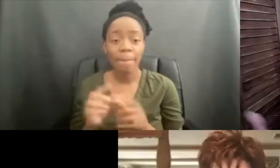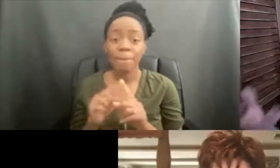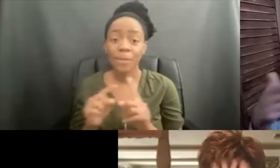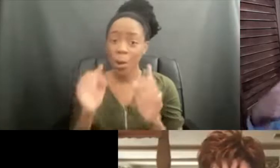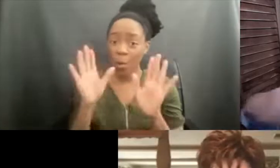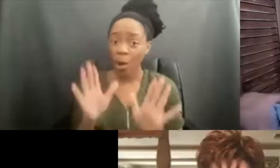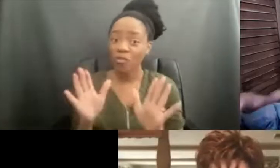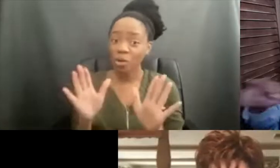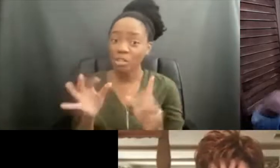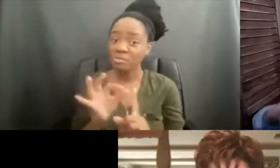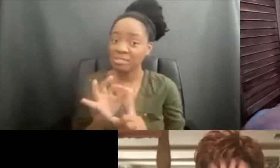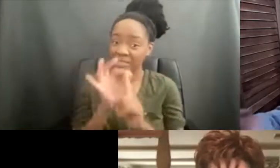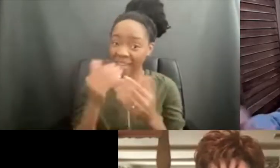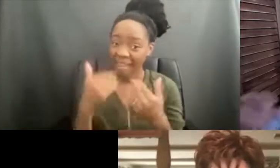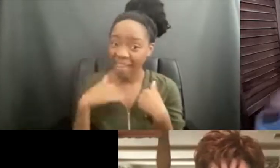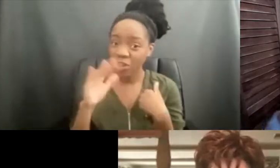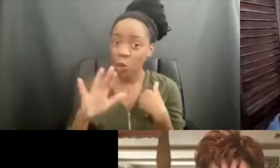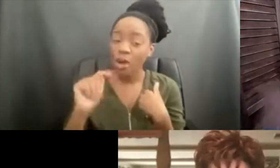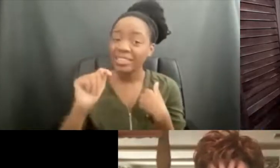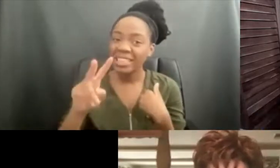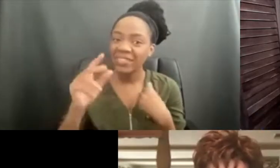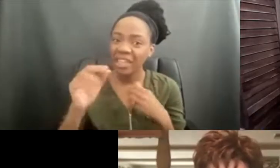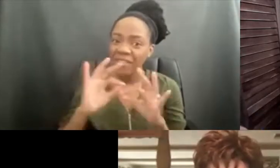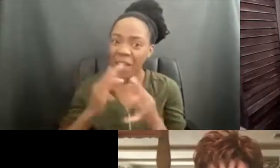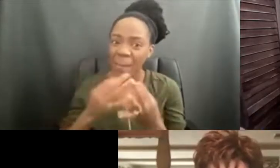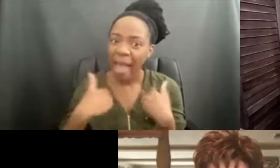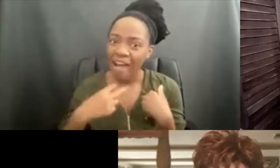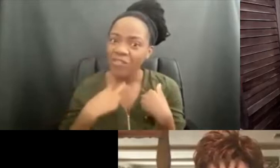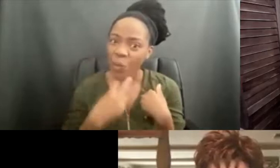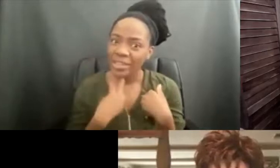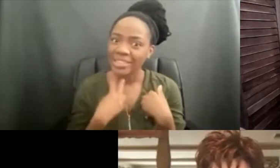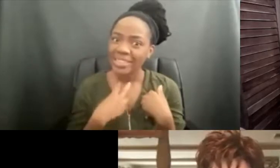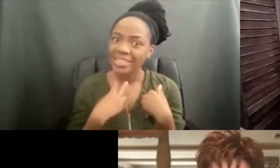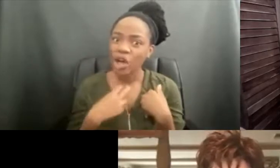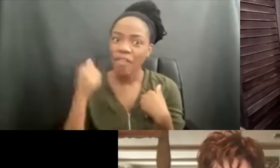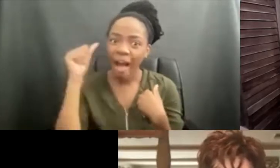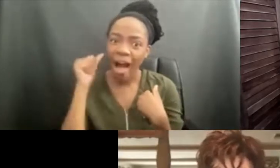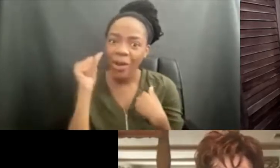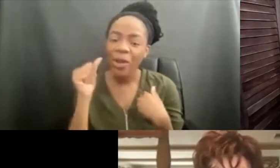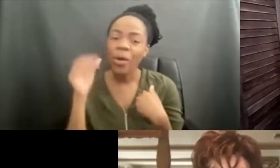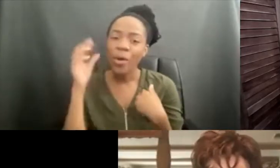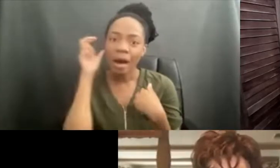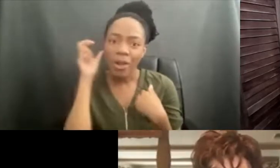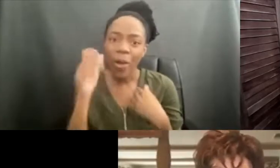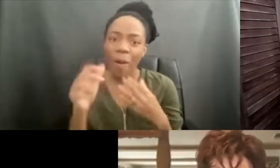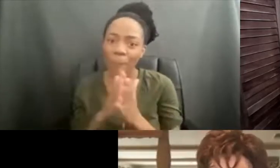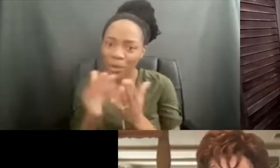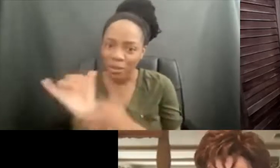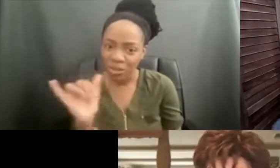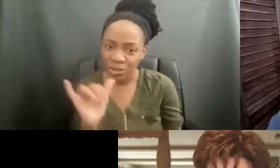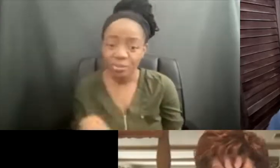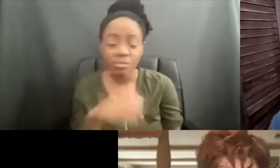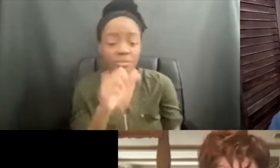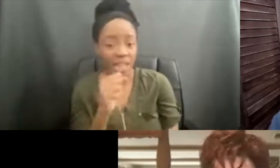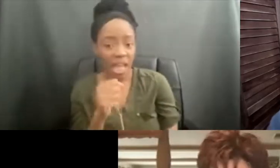like your TV family have voices on the audio. Yes, because I talked to the Fonz